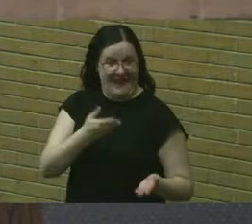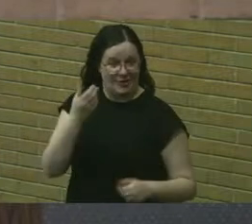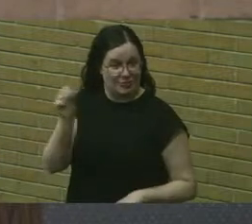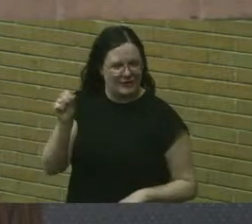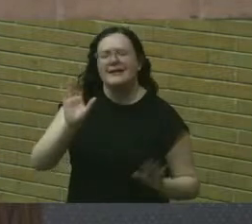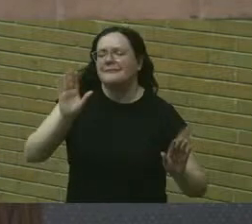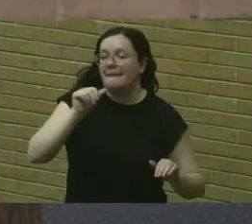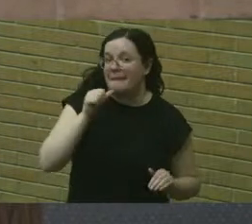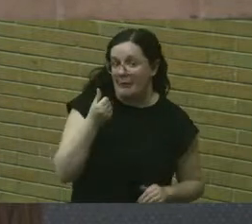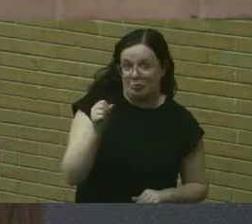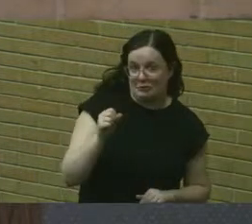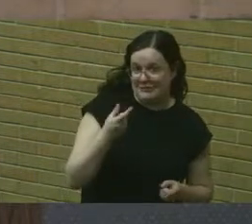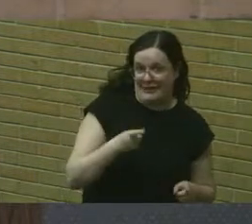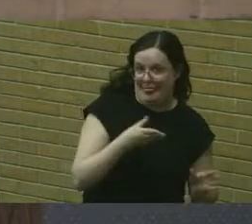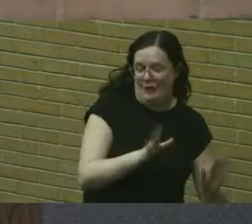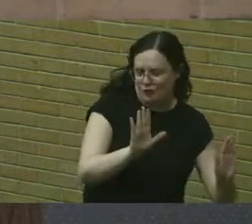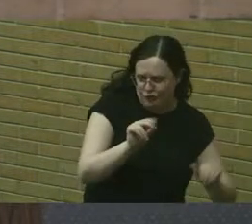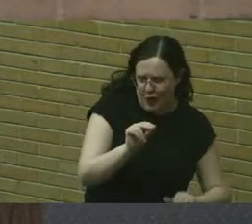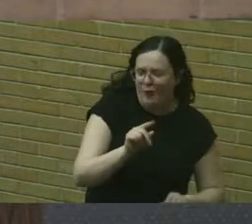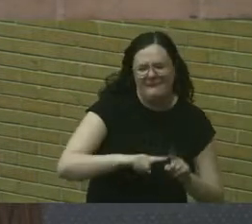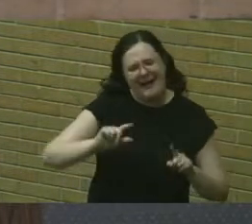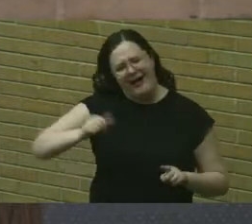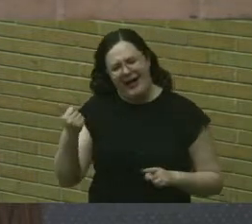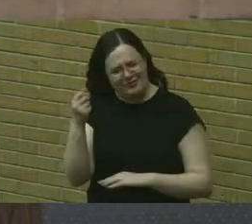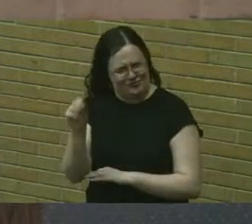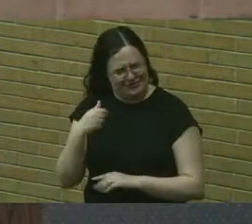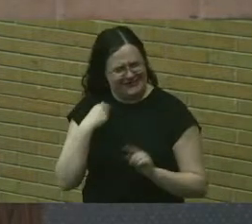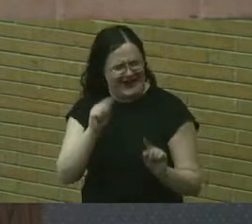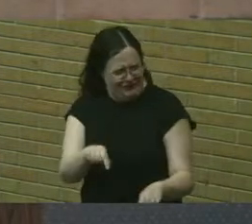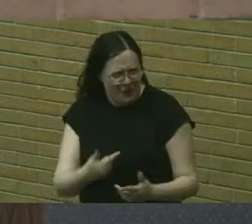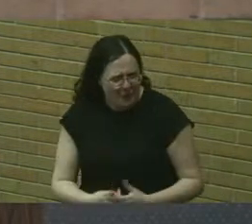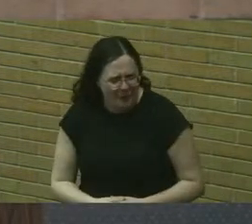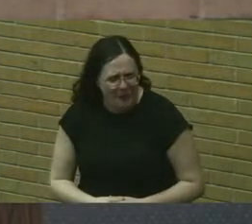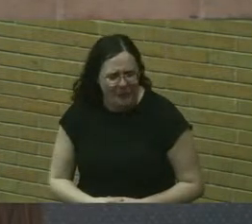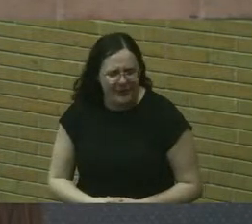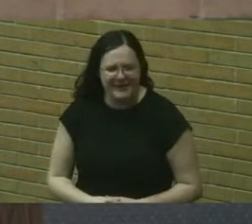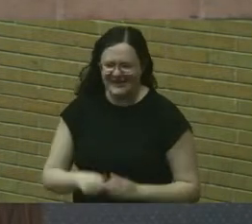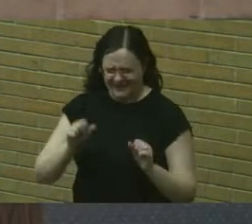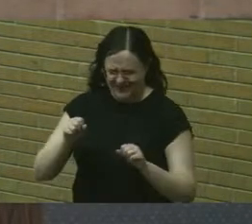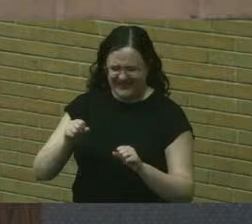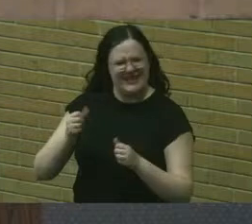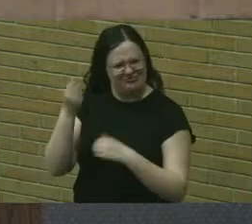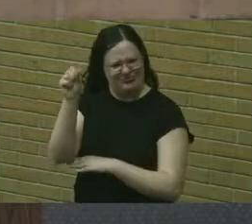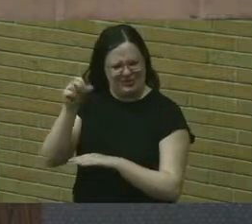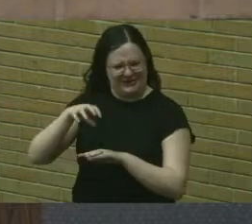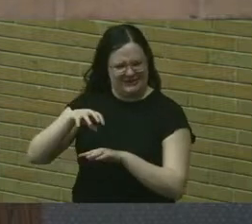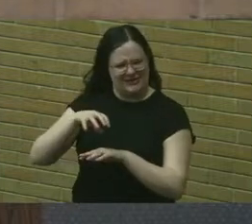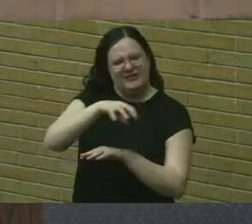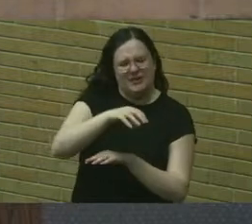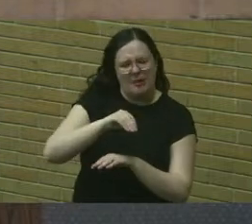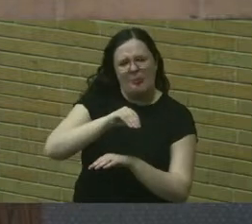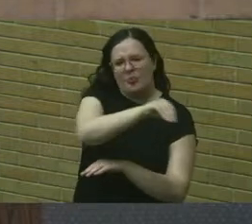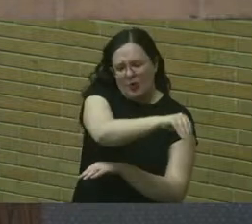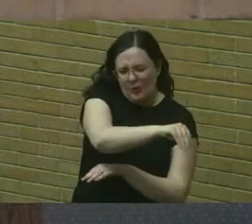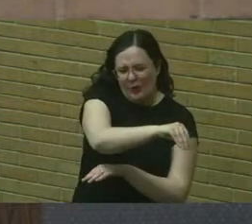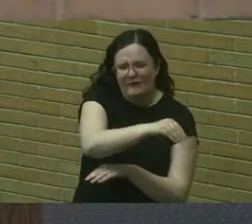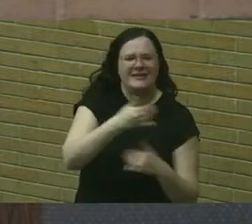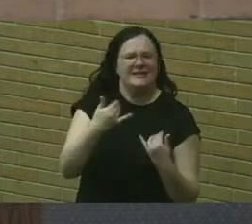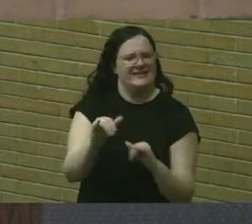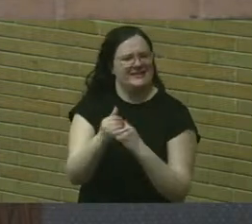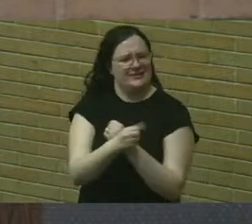protests. But we can all do that, and we can move together forward while keeping the kids safe and still allowing the adults to clash when they need